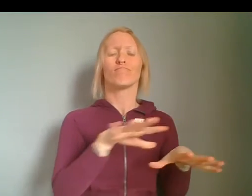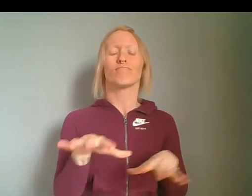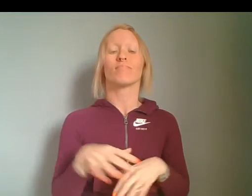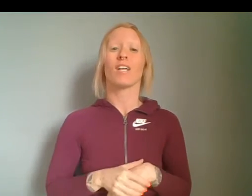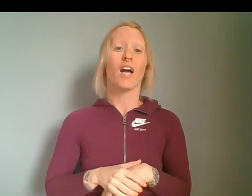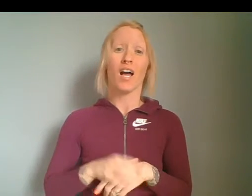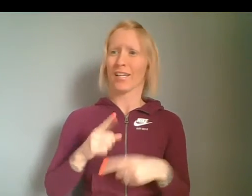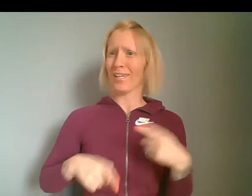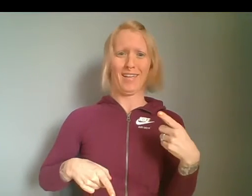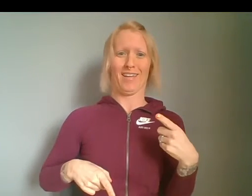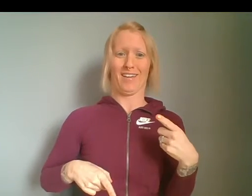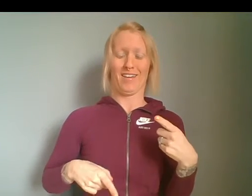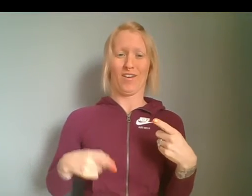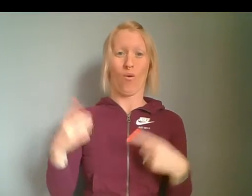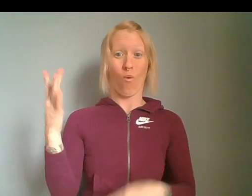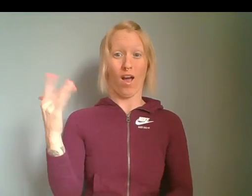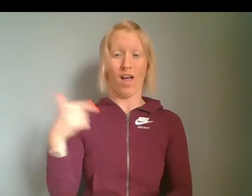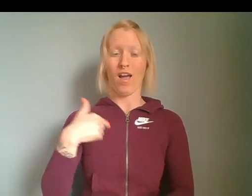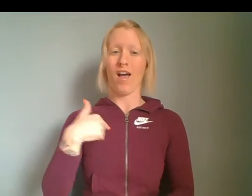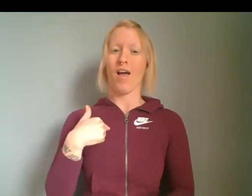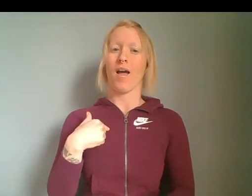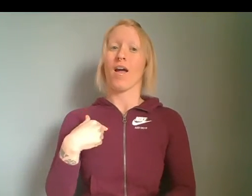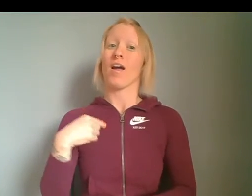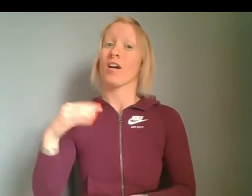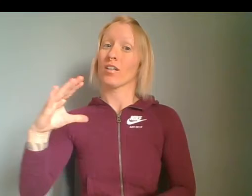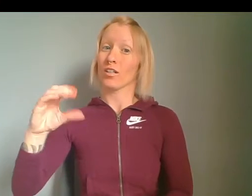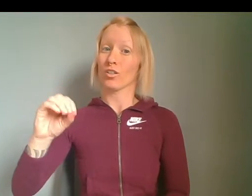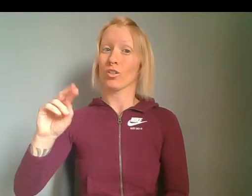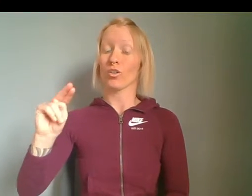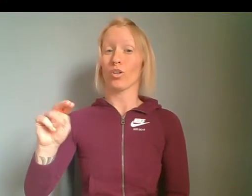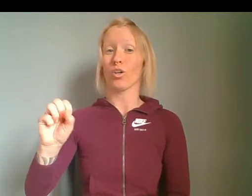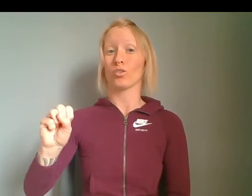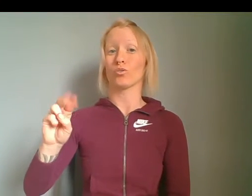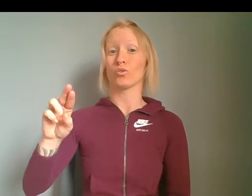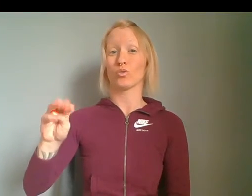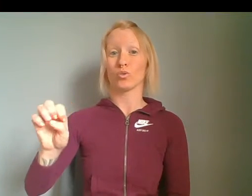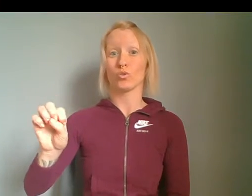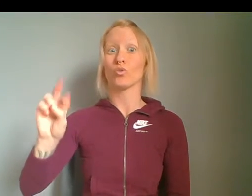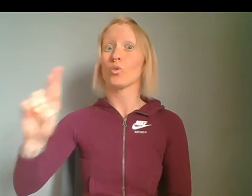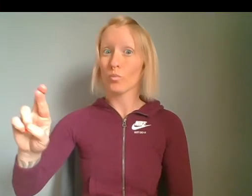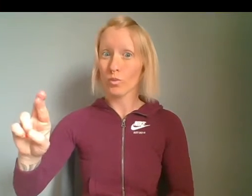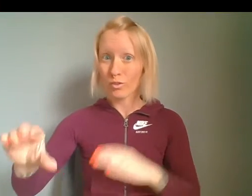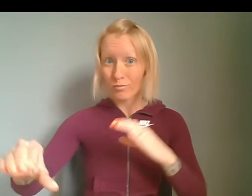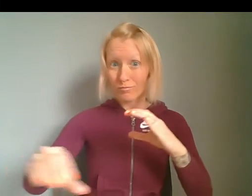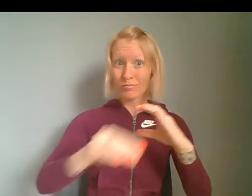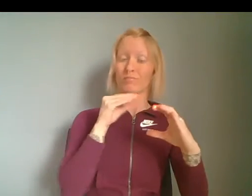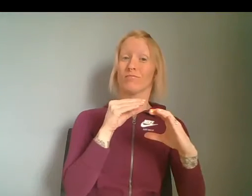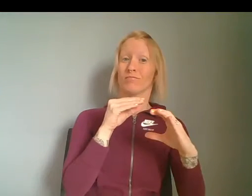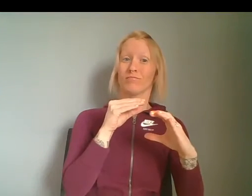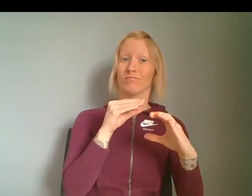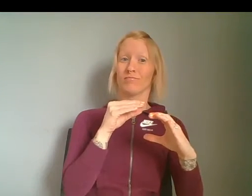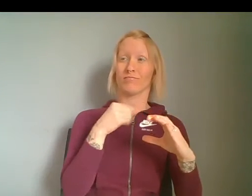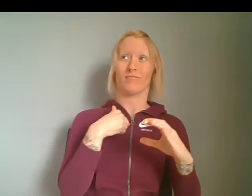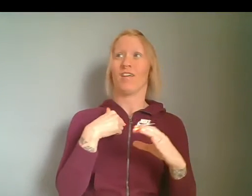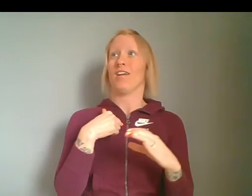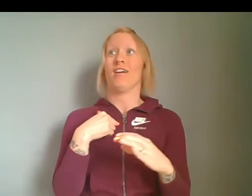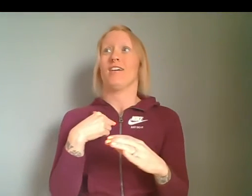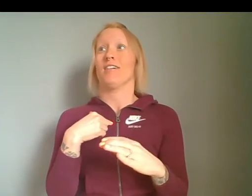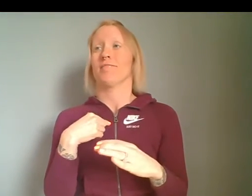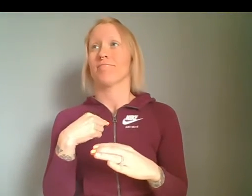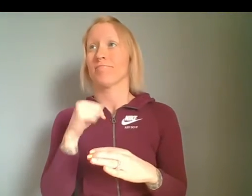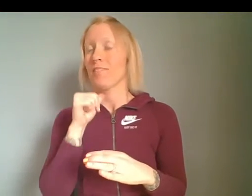that. Why? You're a consumer. I'm a consumer. I'm not a producer. I don't have chlorophyll. I'm not a plant. But in